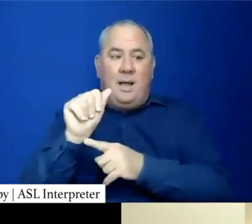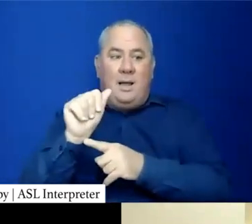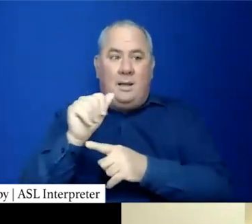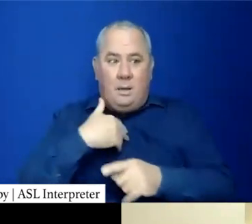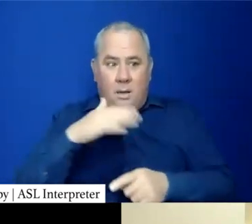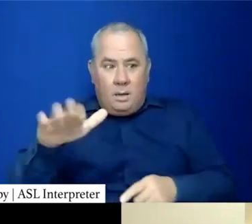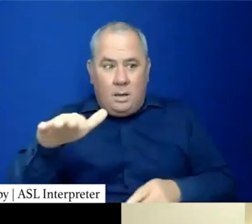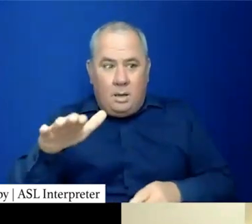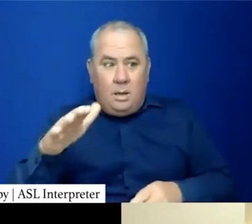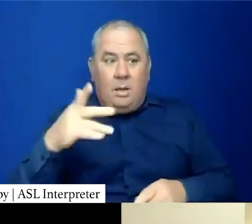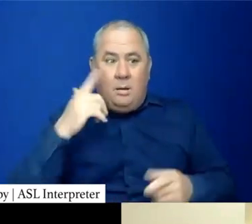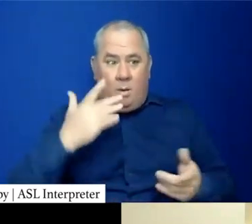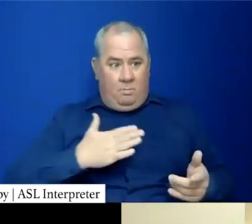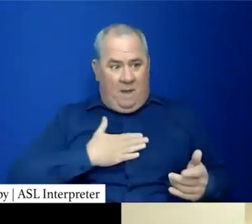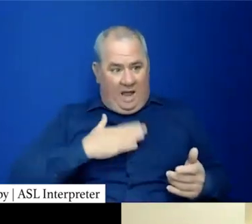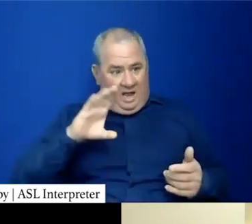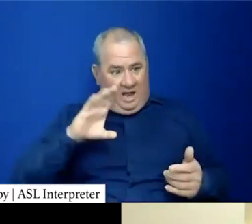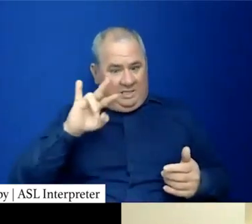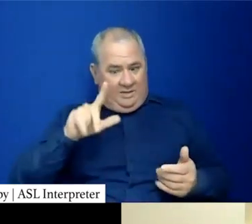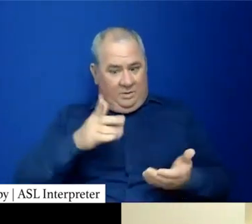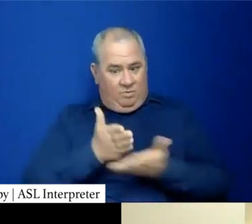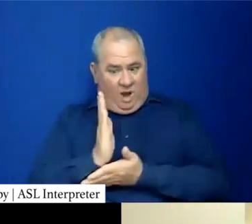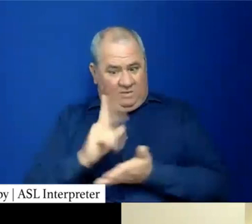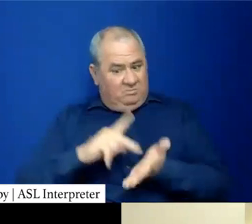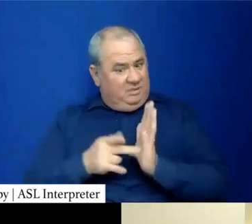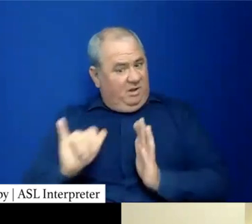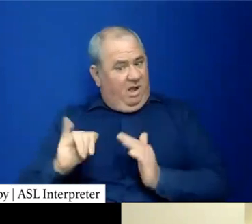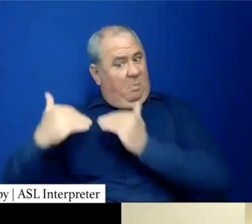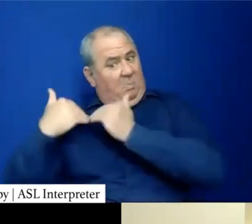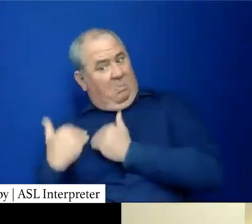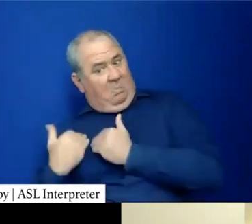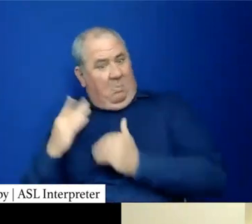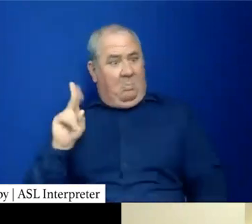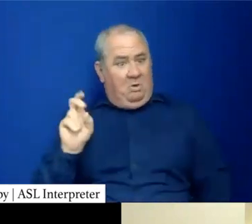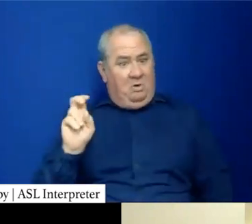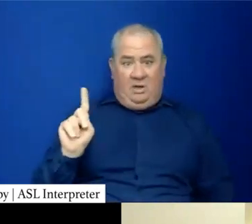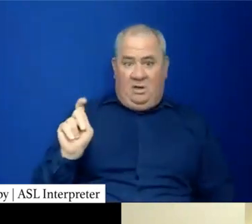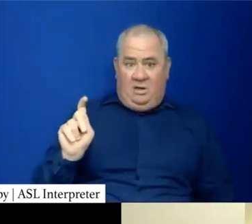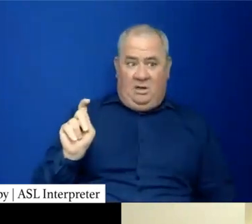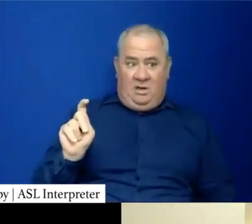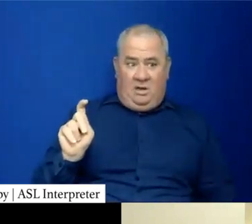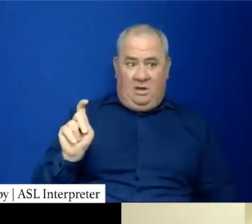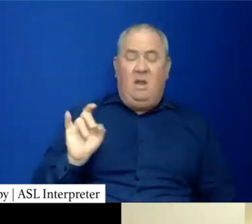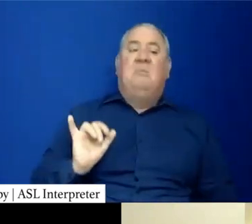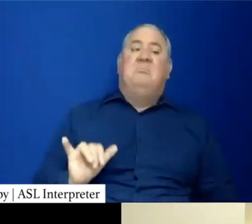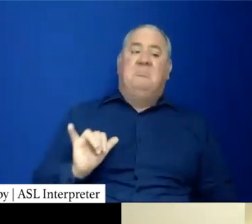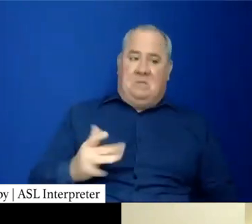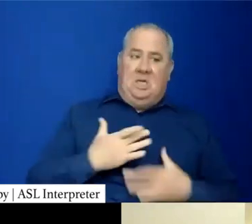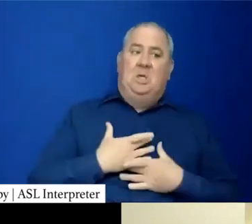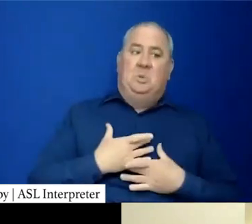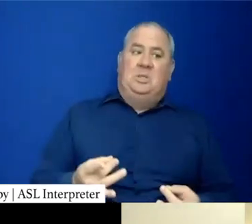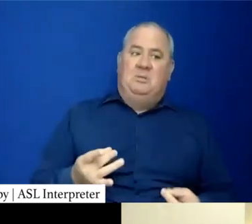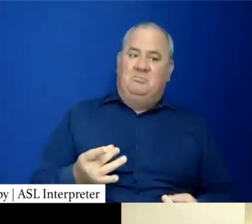burden, and in that case, you don't have to respect them, is kind of a bummer.